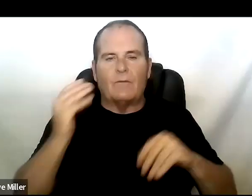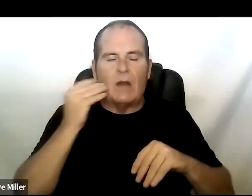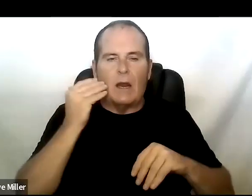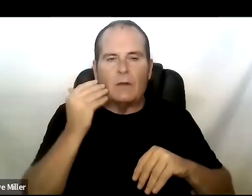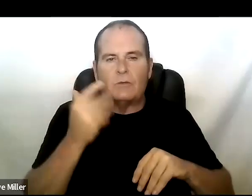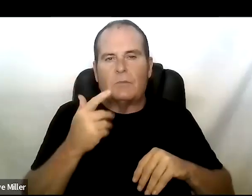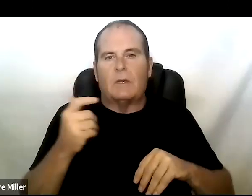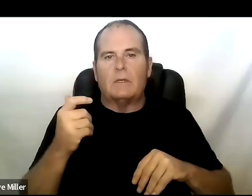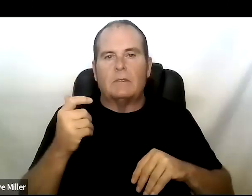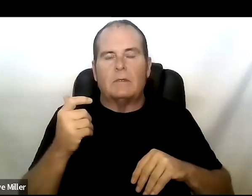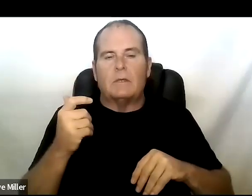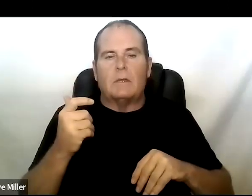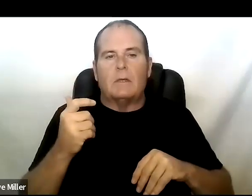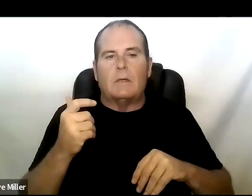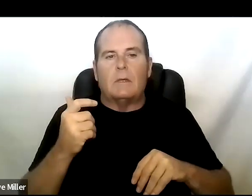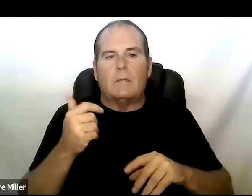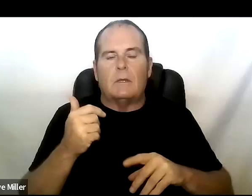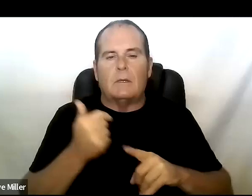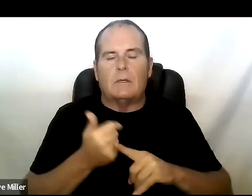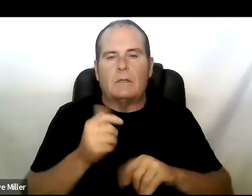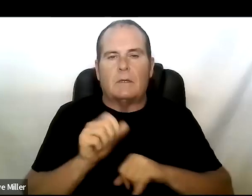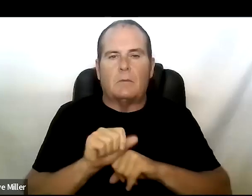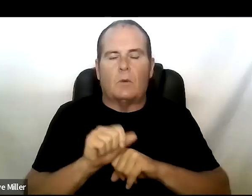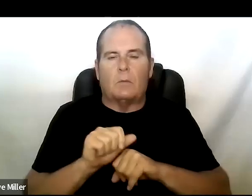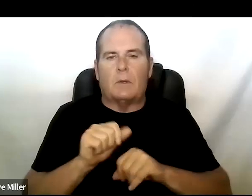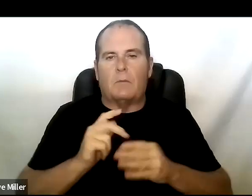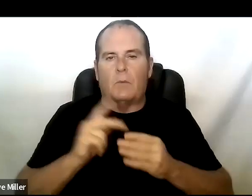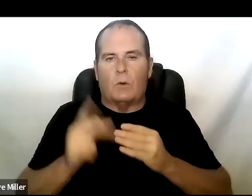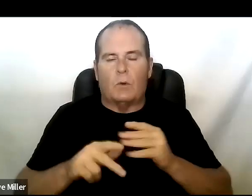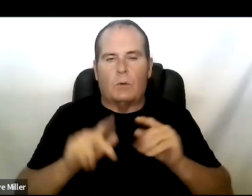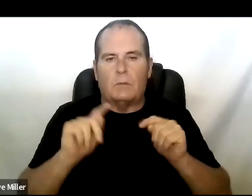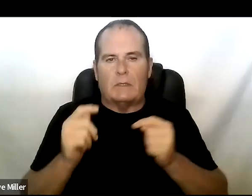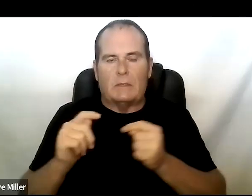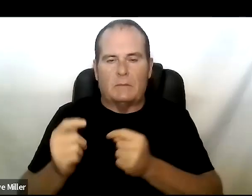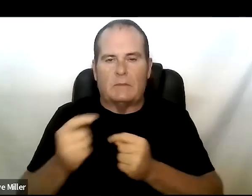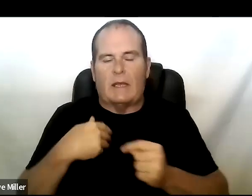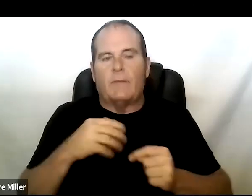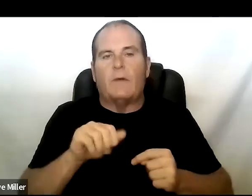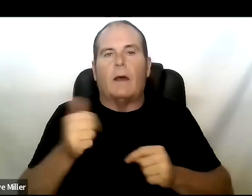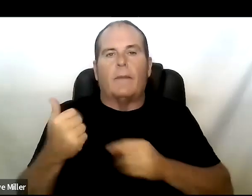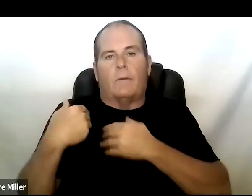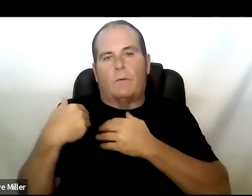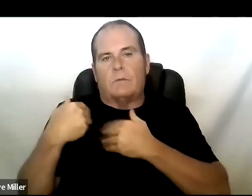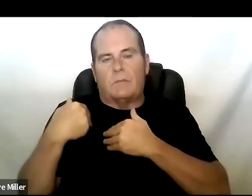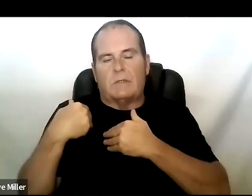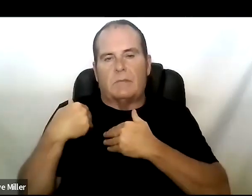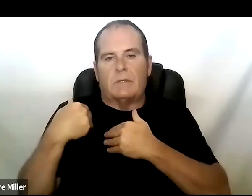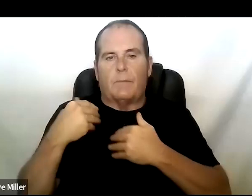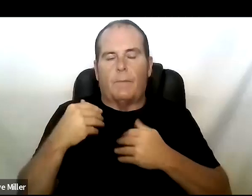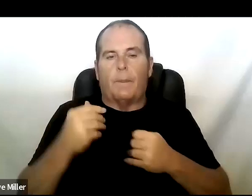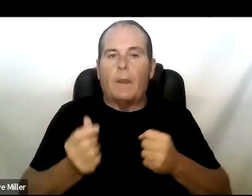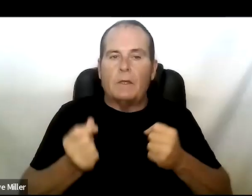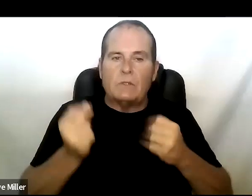because these self-employment program teams have other responsibilities and so much has